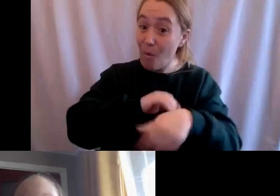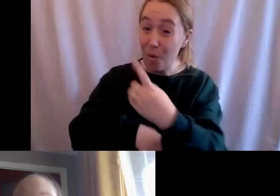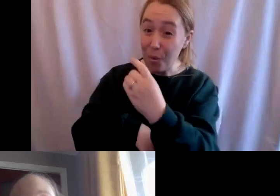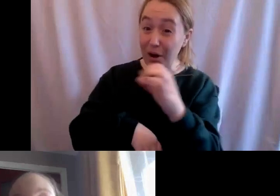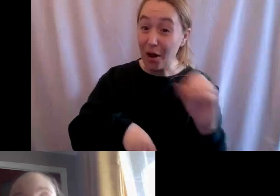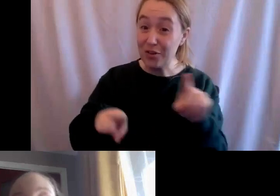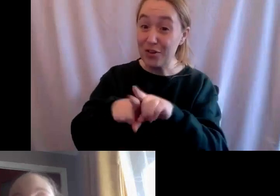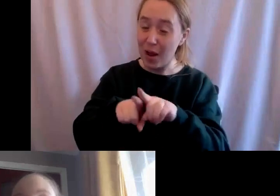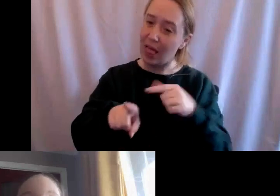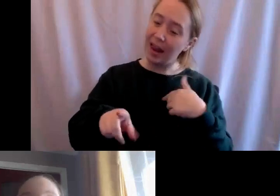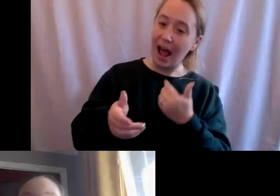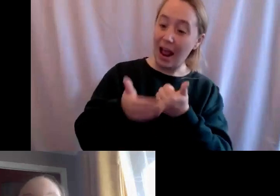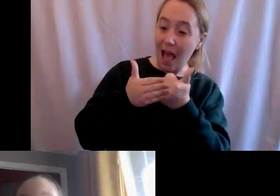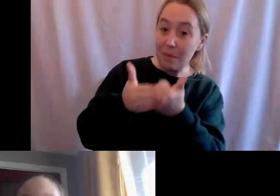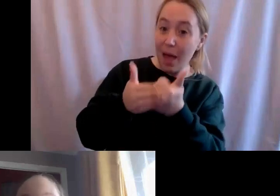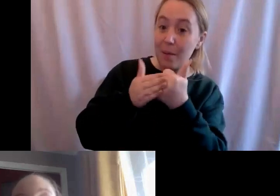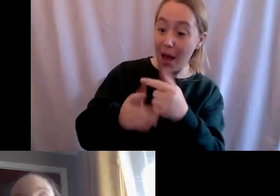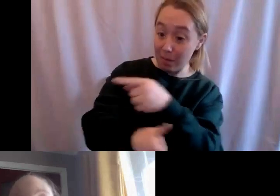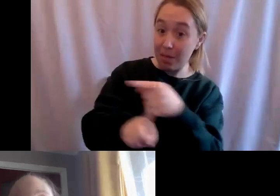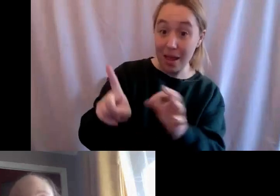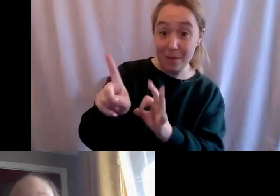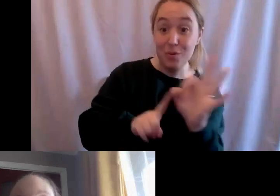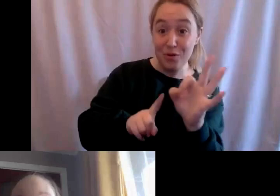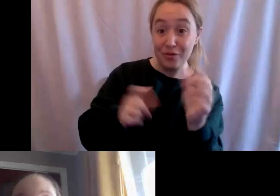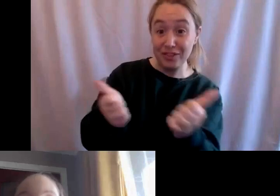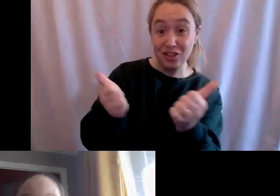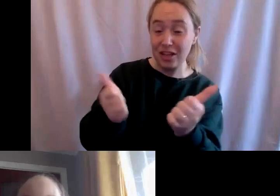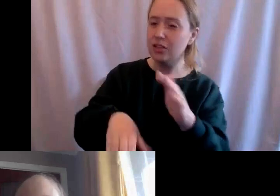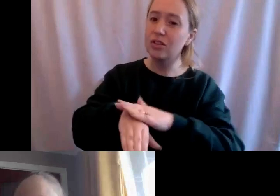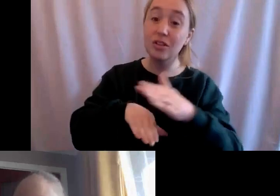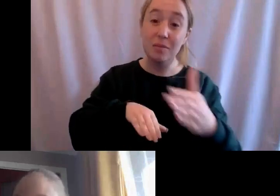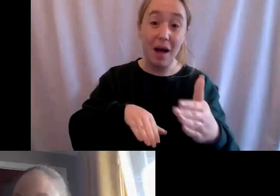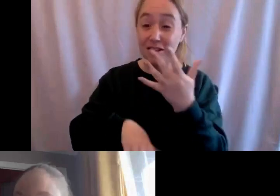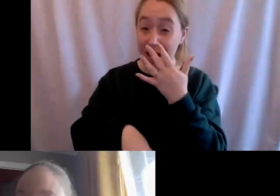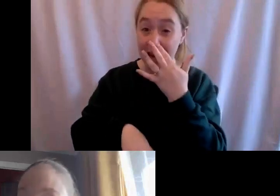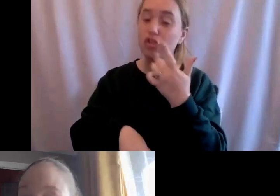better. So maturity is no barrier to getting better.